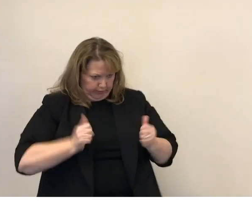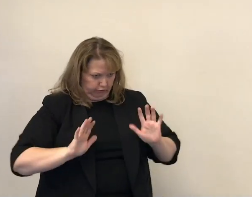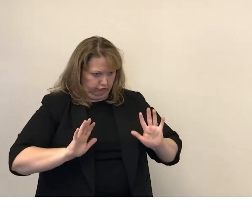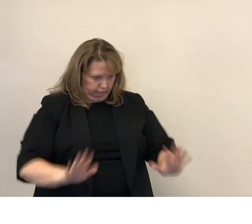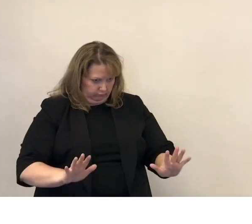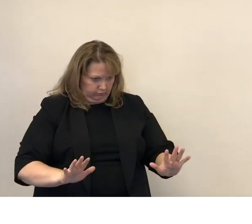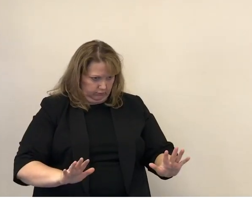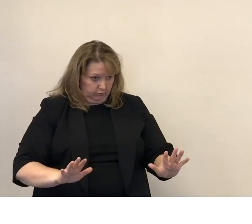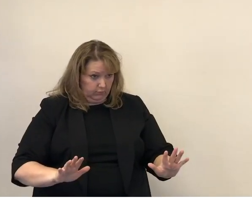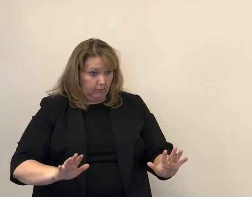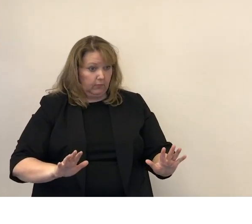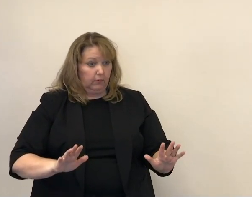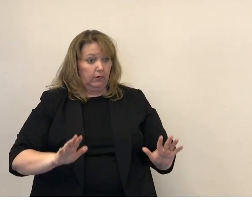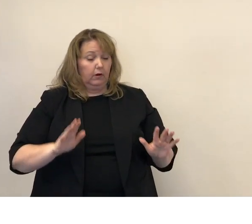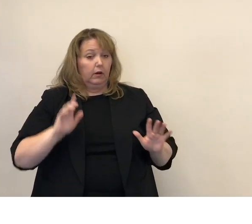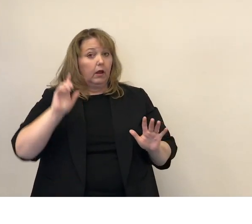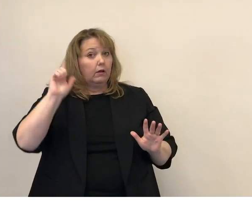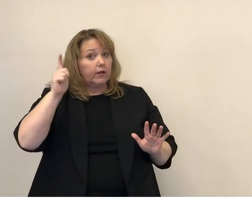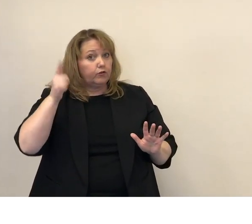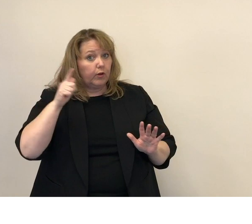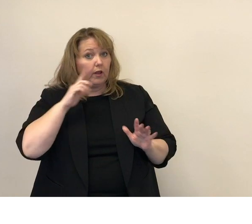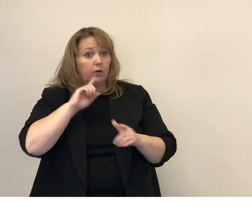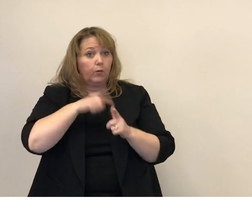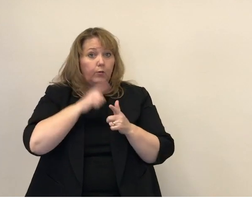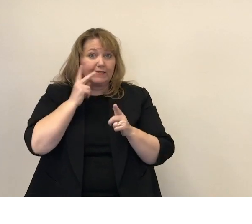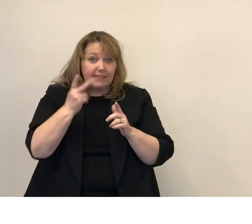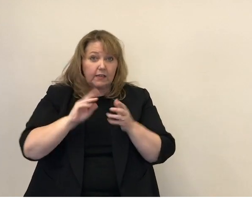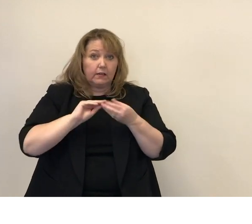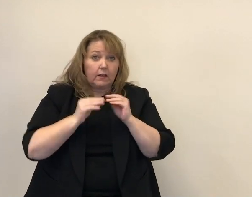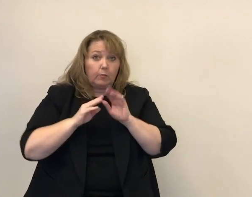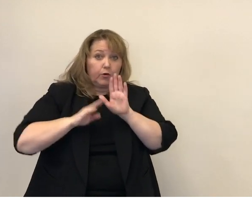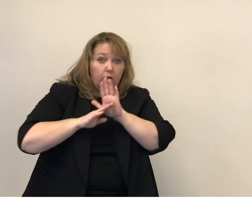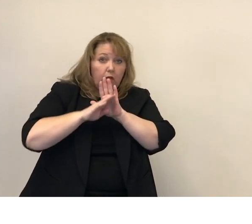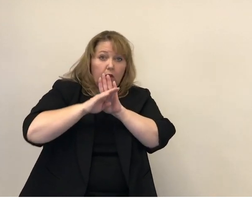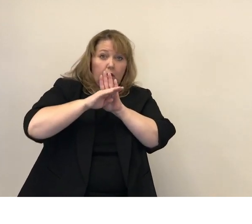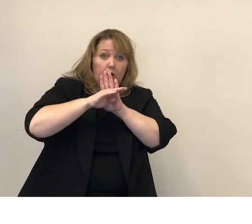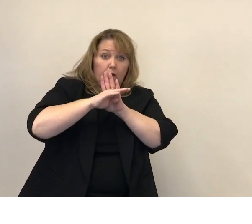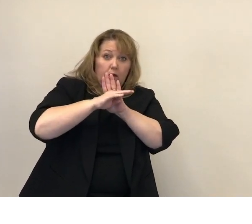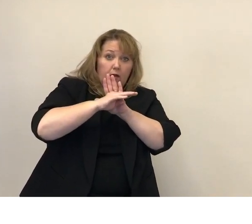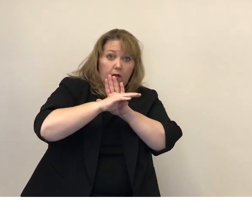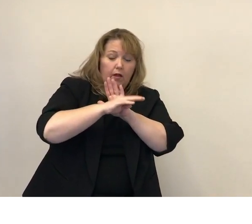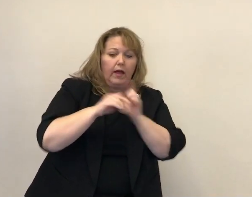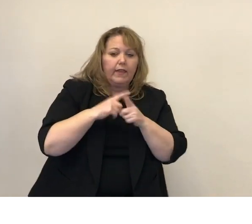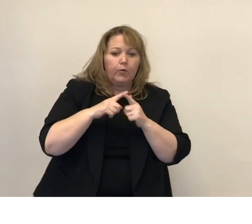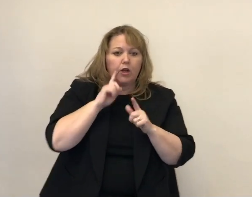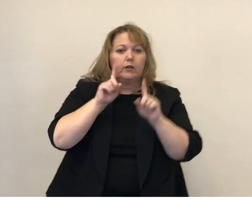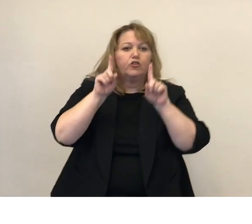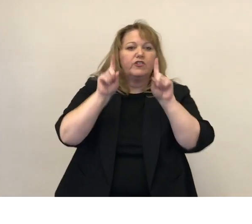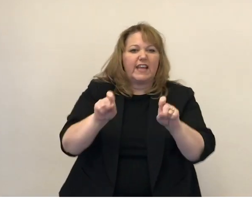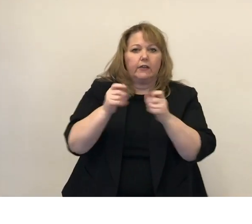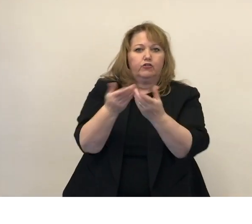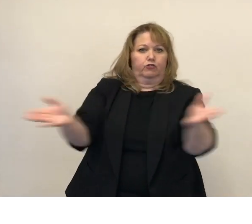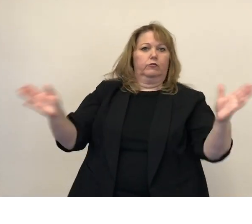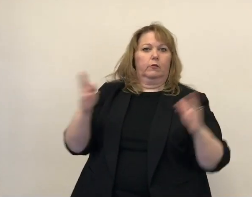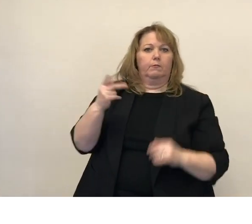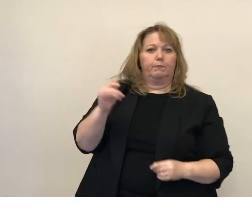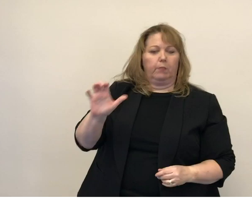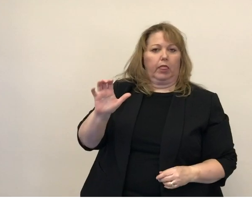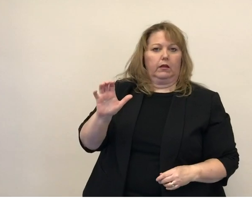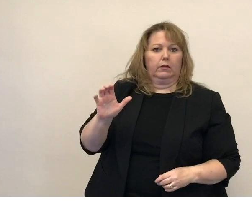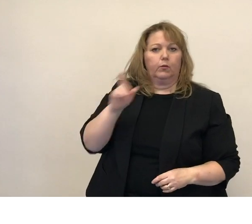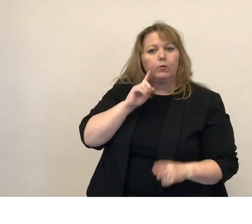and whatnot. I know the Indy's got a great one up with their charts and whatnot. We use some tests for that, for the